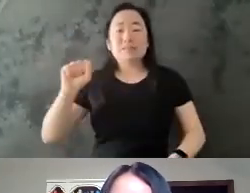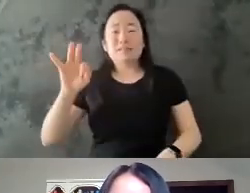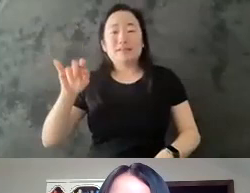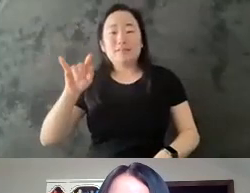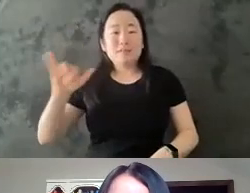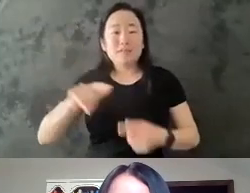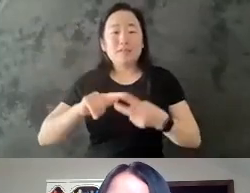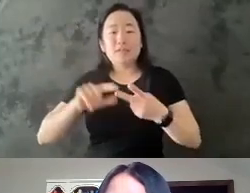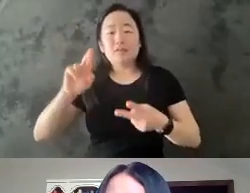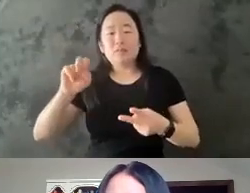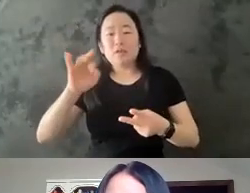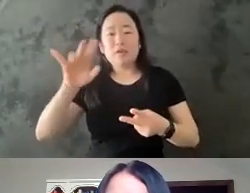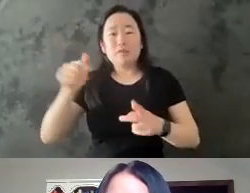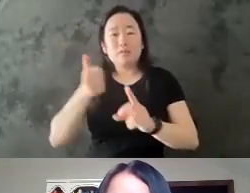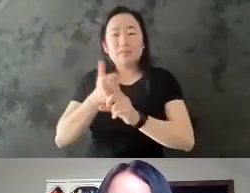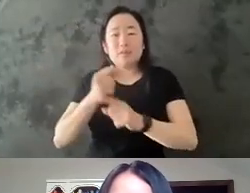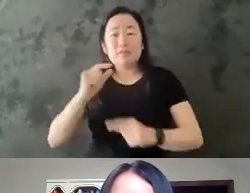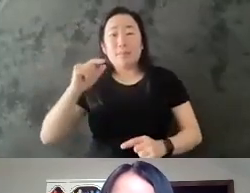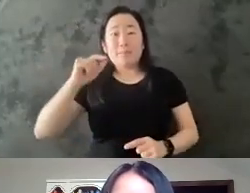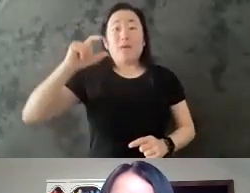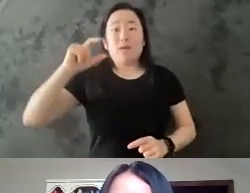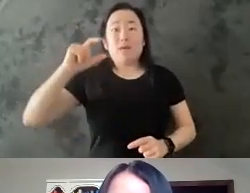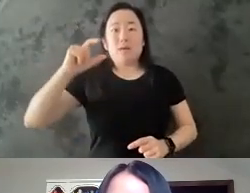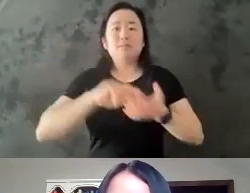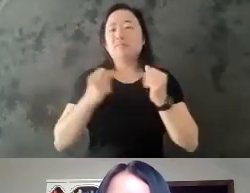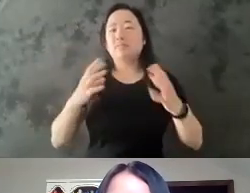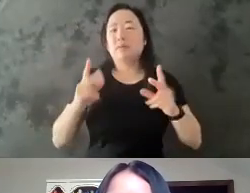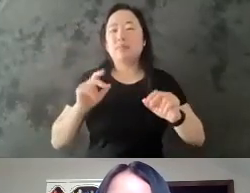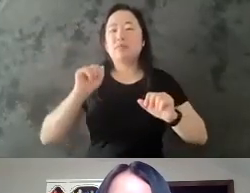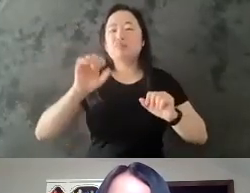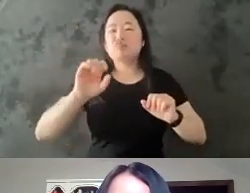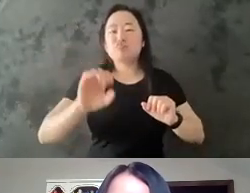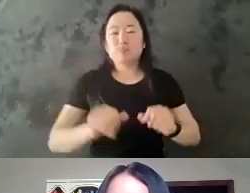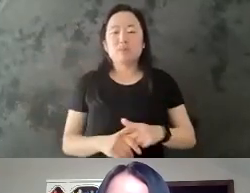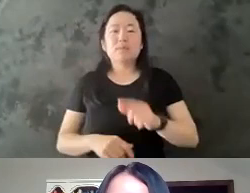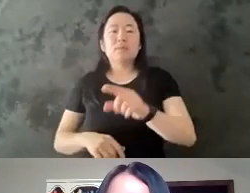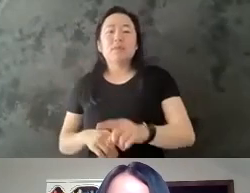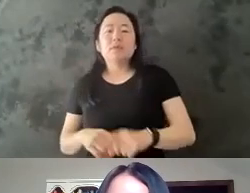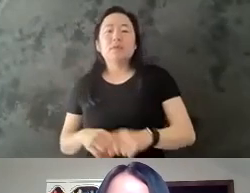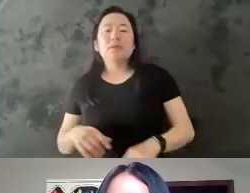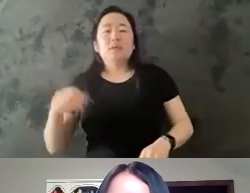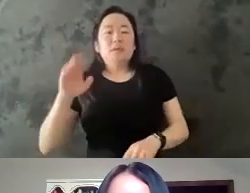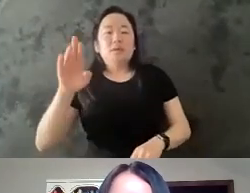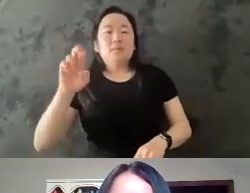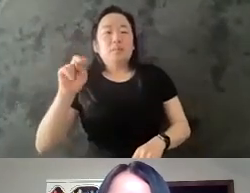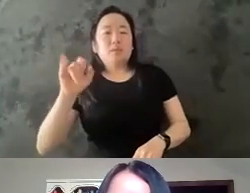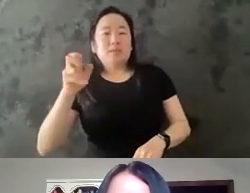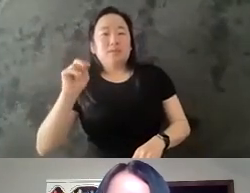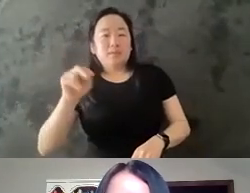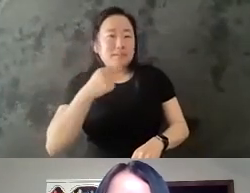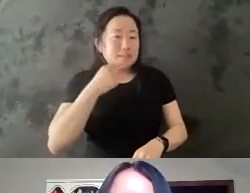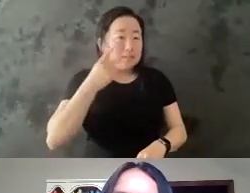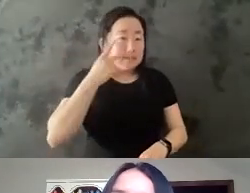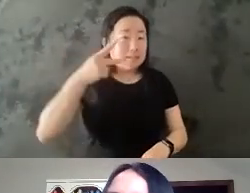I'm also noticing, oh, sorry, Meggie. No, go ahead, Brennison. I was going to say peace is growing in size. Peace,